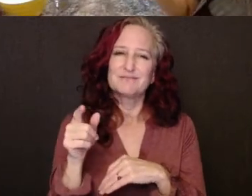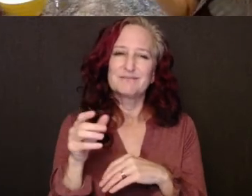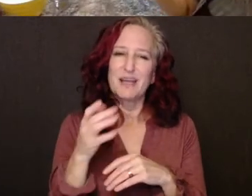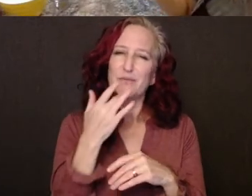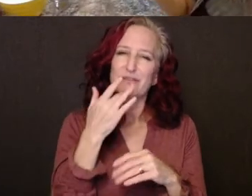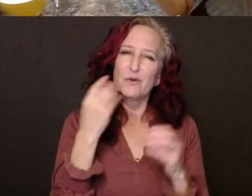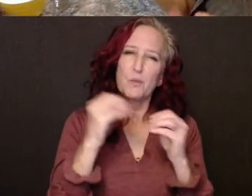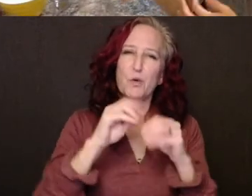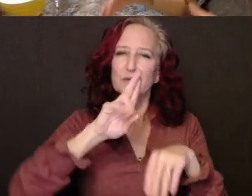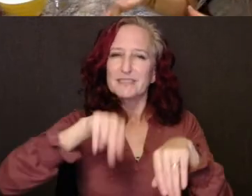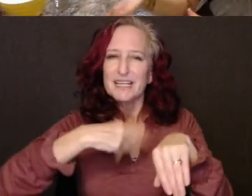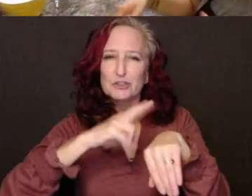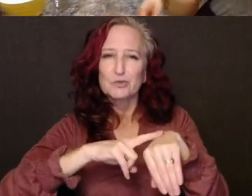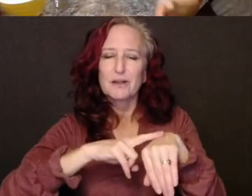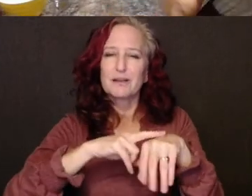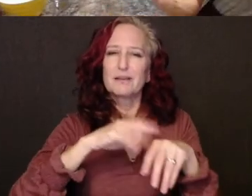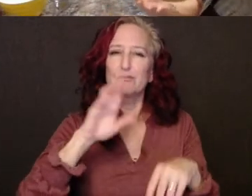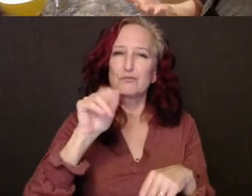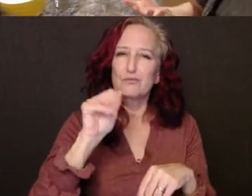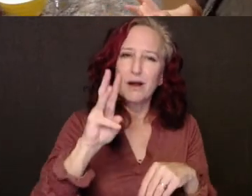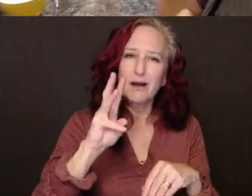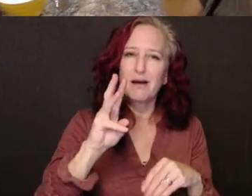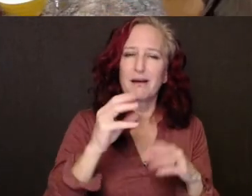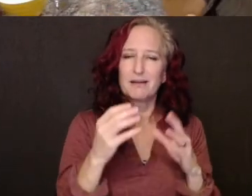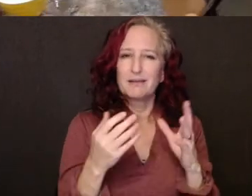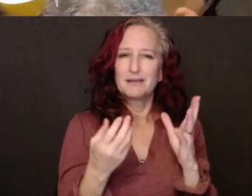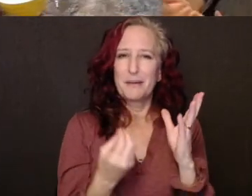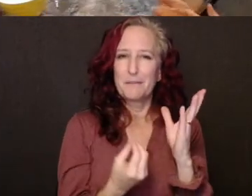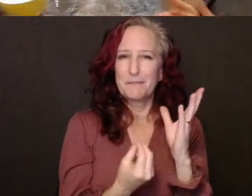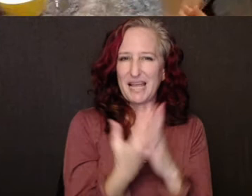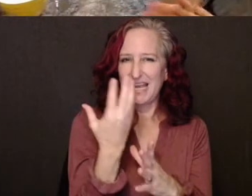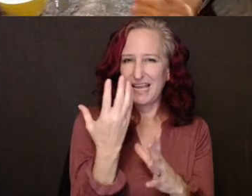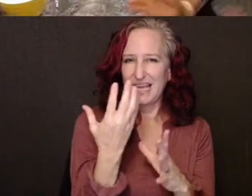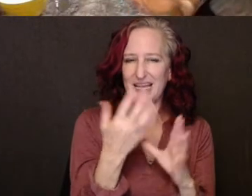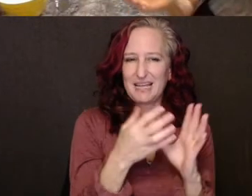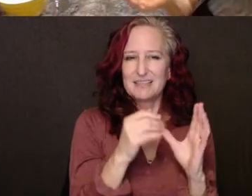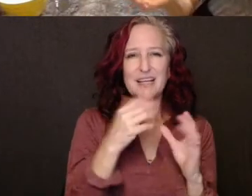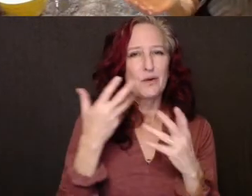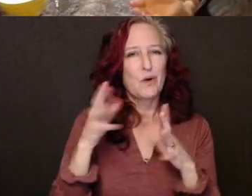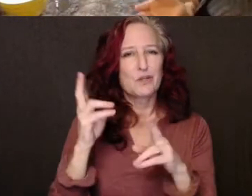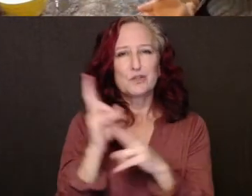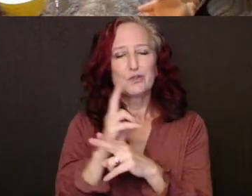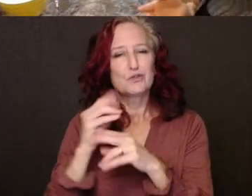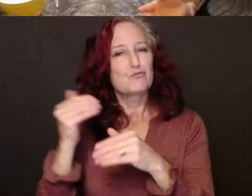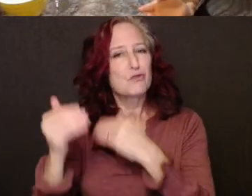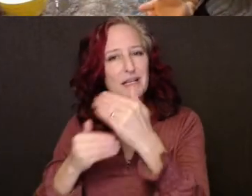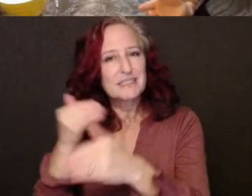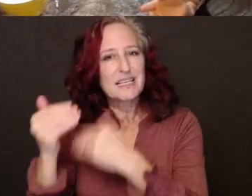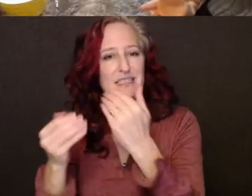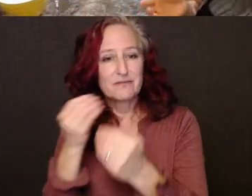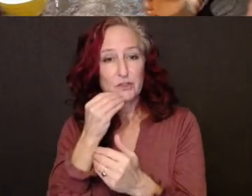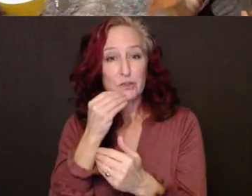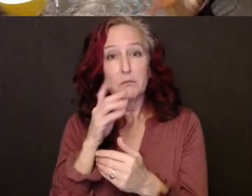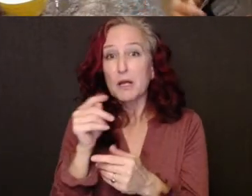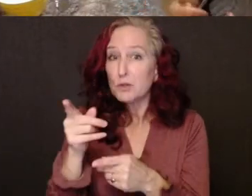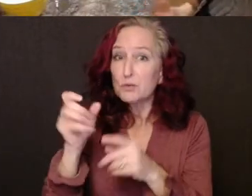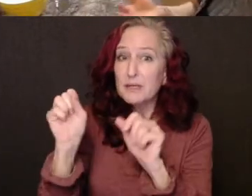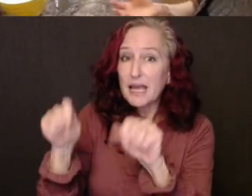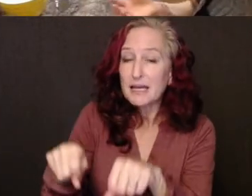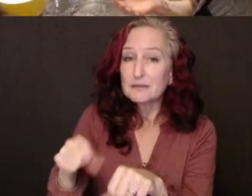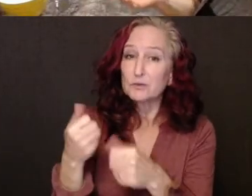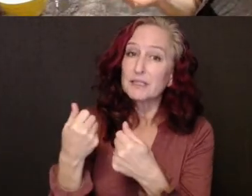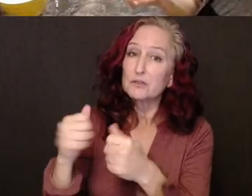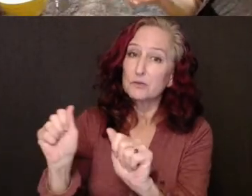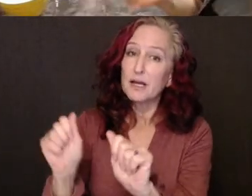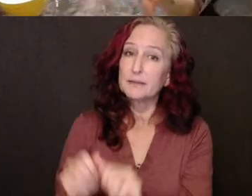bit heavier. So for cakes, I want that really light texture. And as far as the egg replacers, I just try to go as